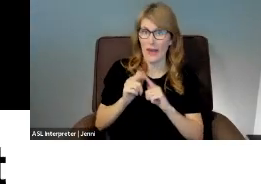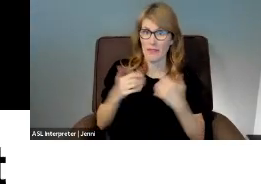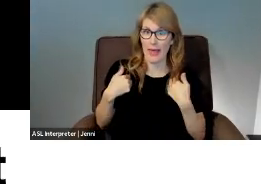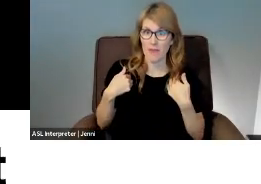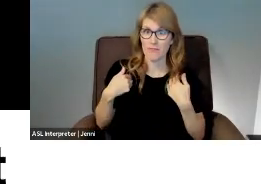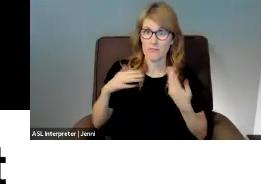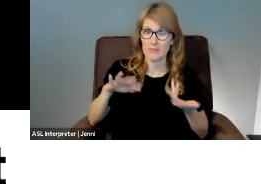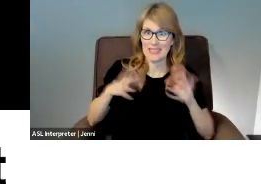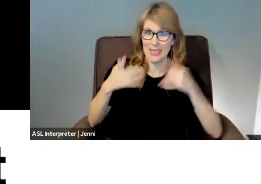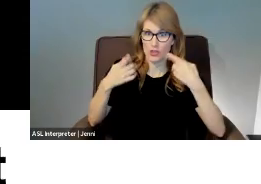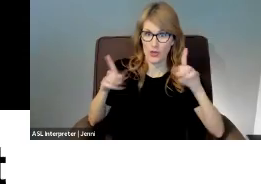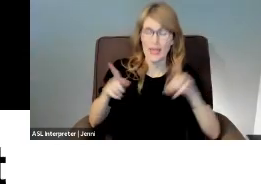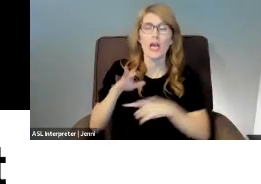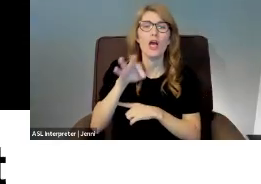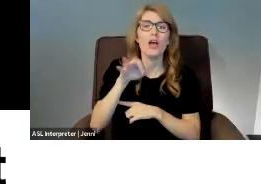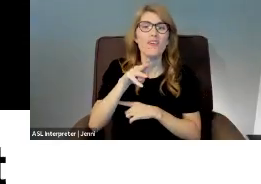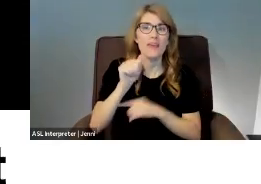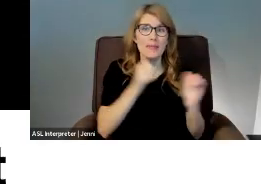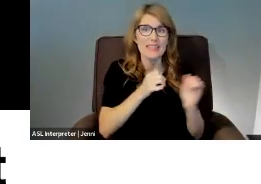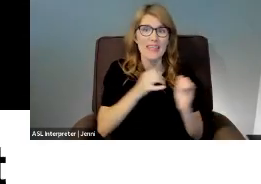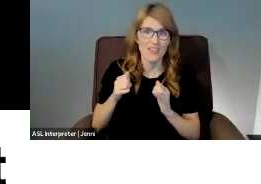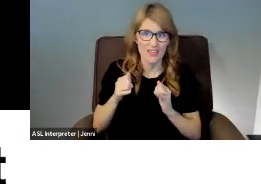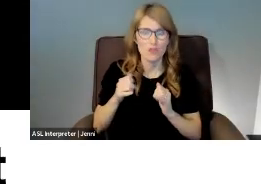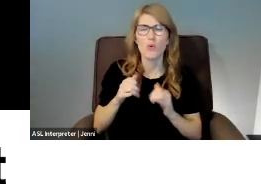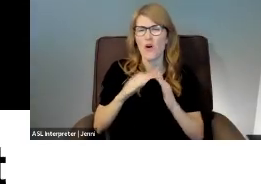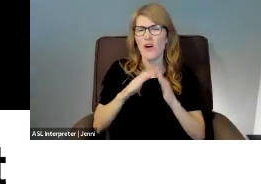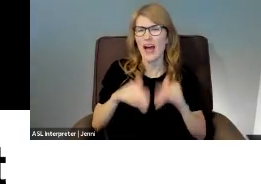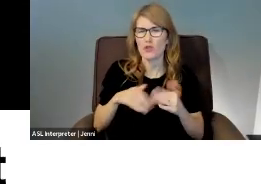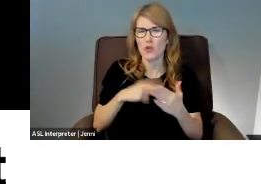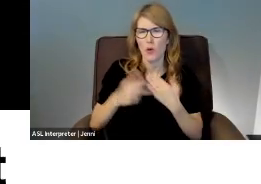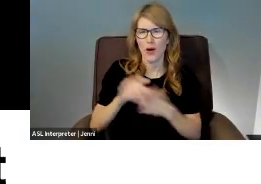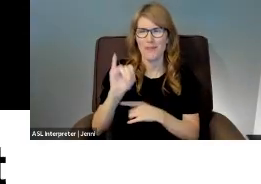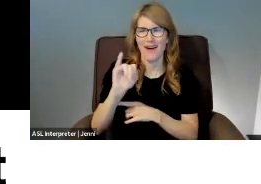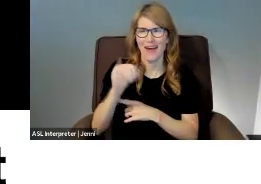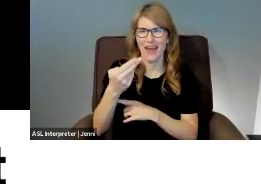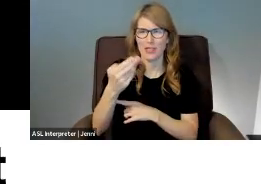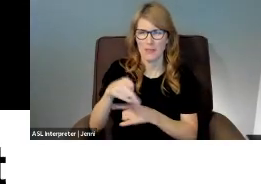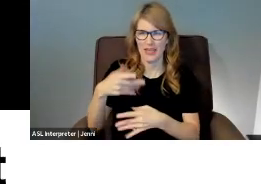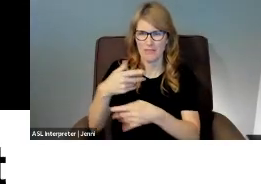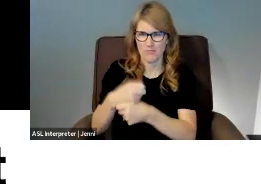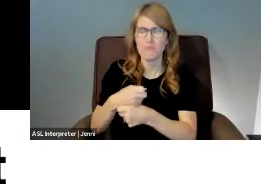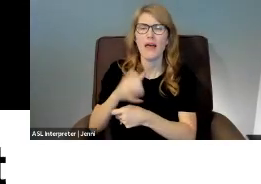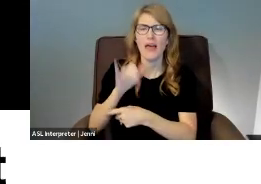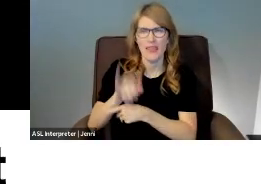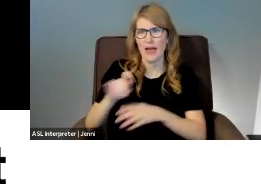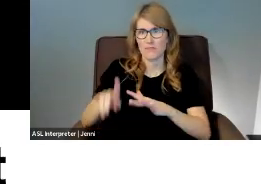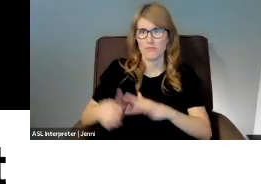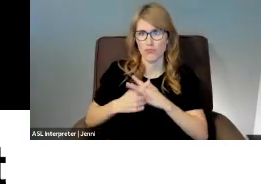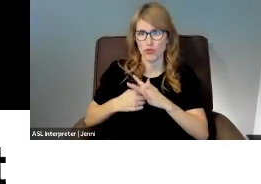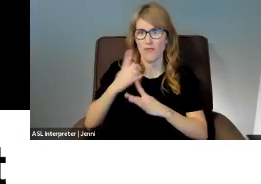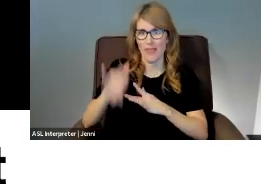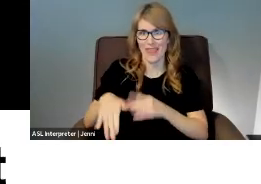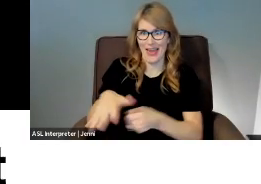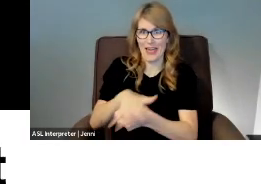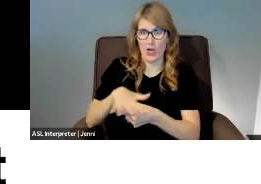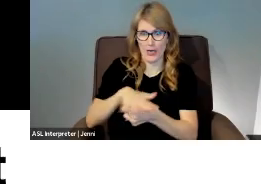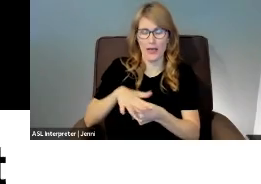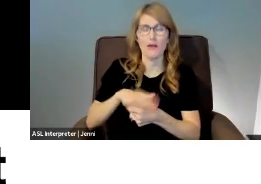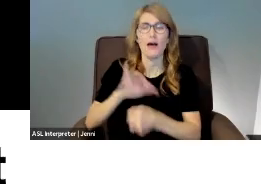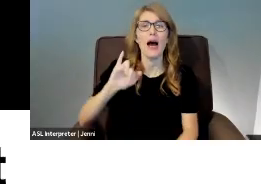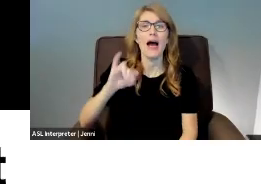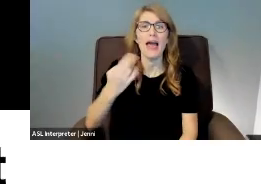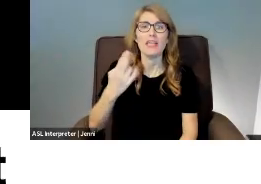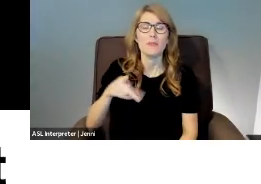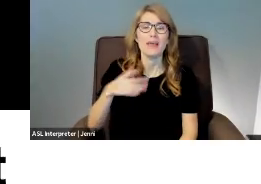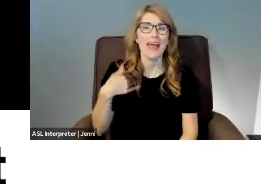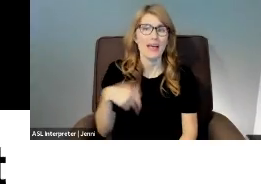FEMA's Individual and Household Program, or IHP, is activated for the affected area. The IHP is broken down into two